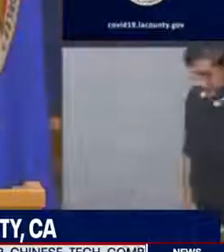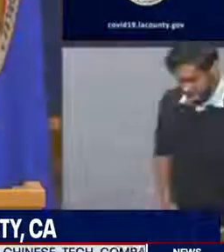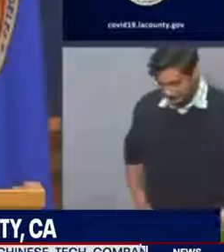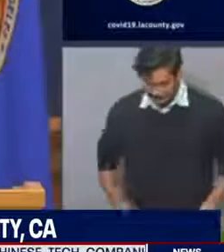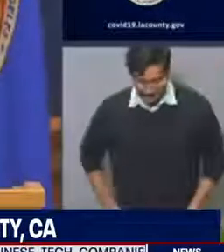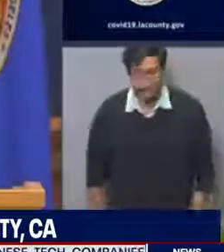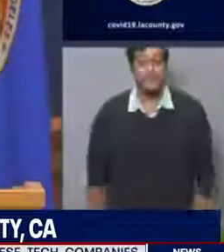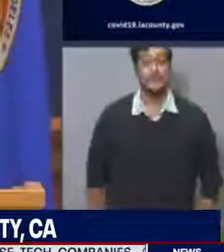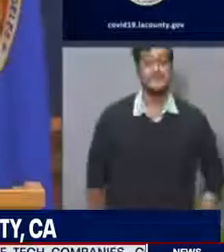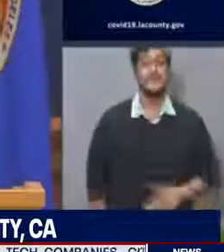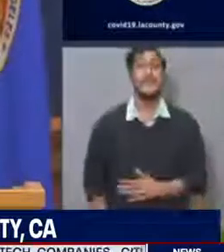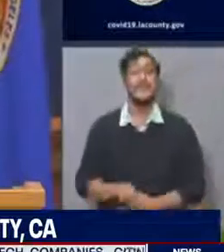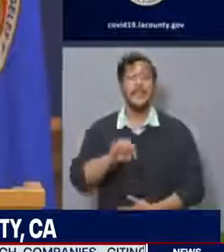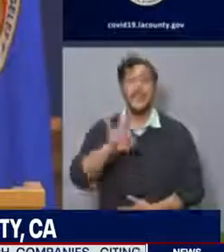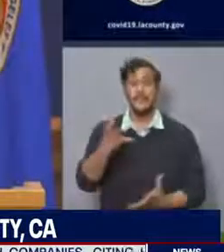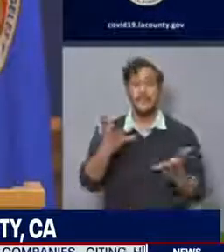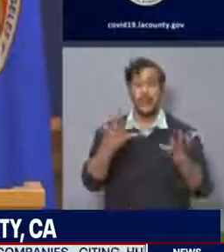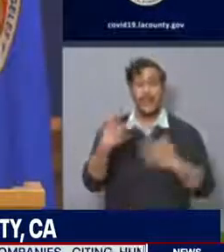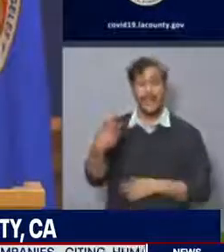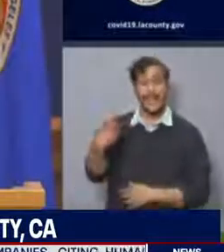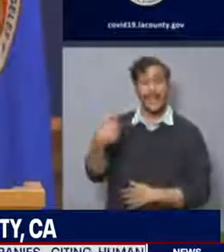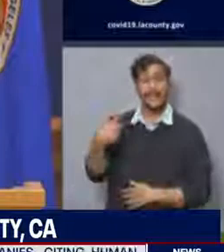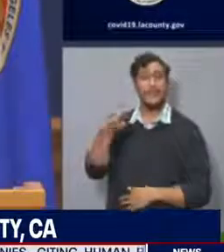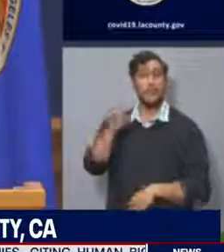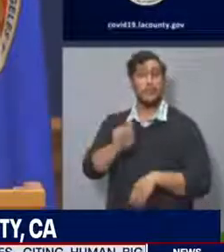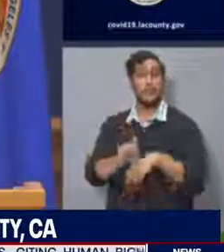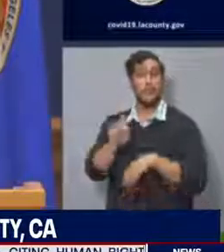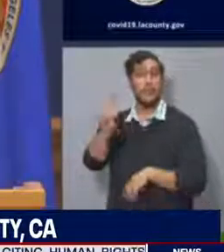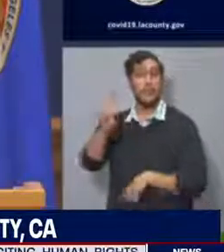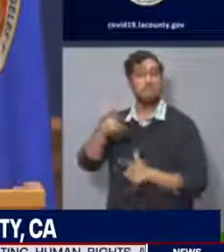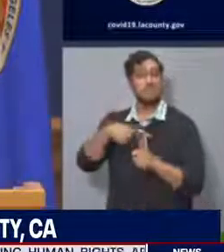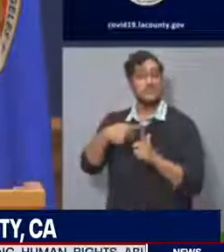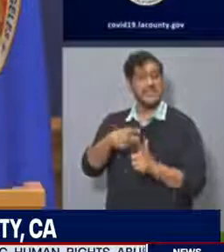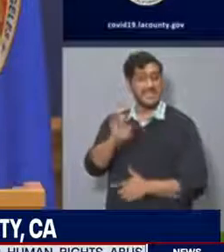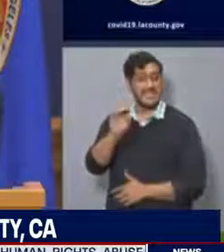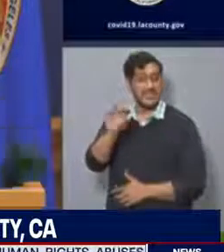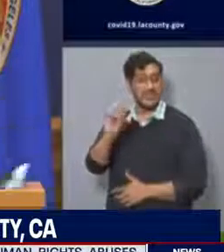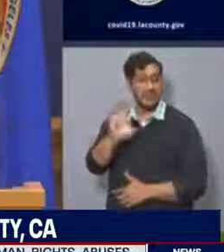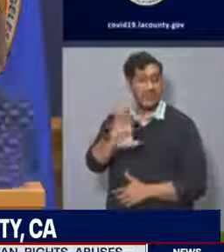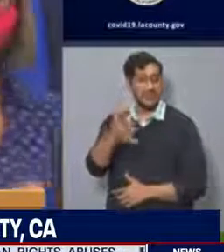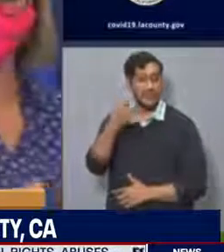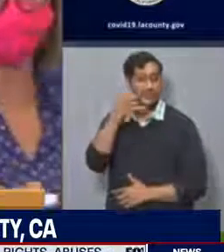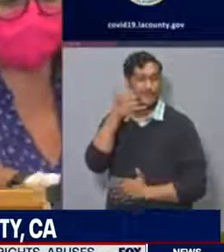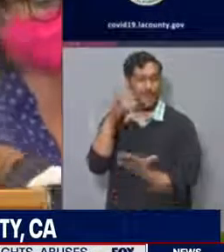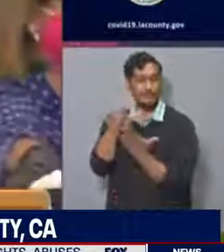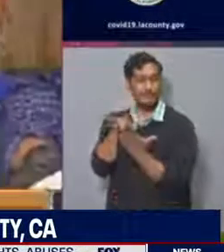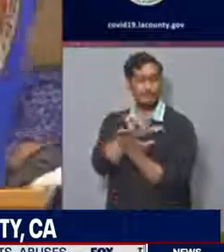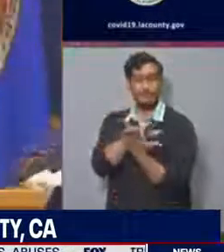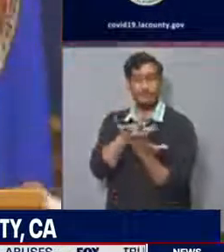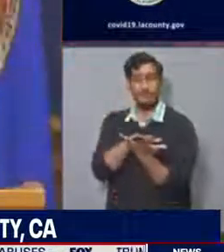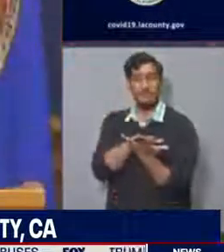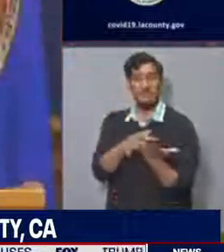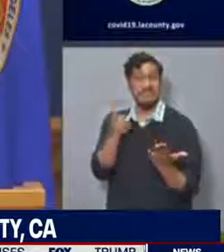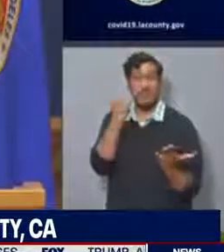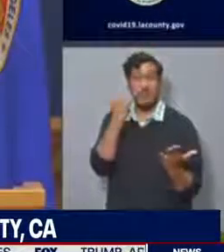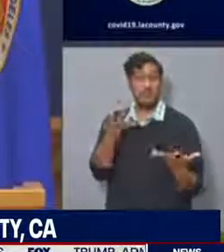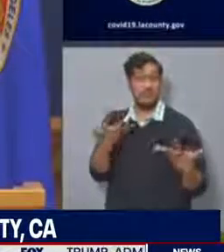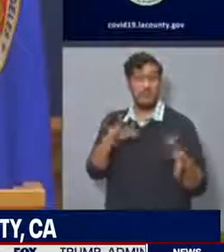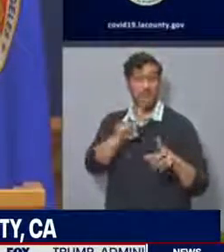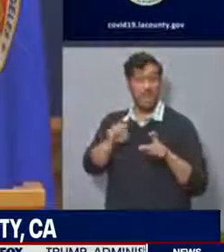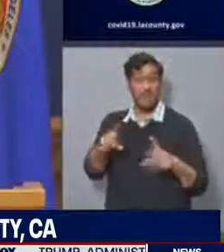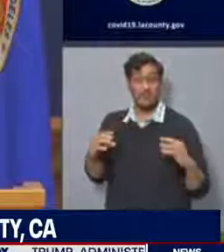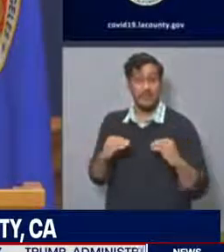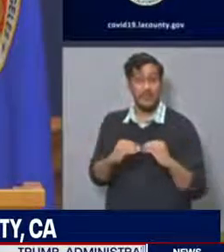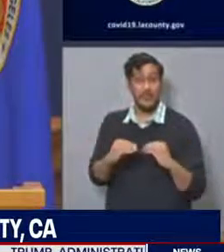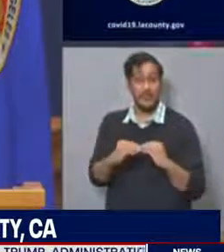a question, please press 1 then 0 on your telephone keypad. You may withdraw your question at any time